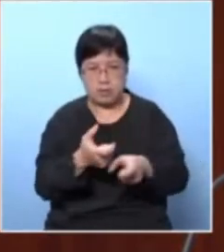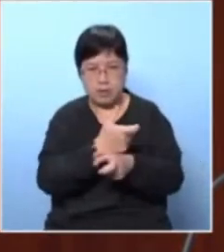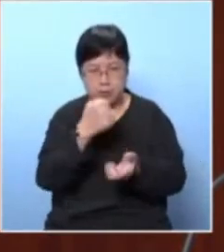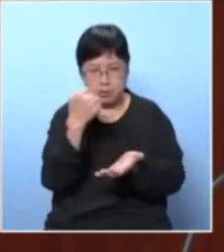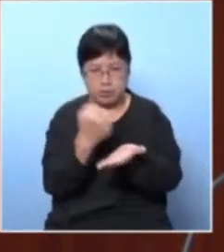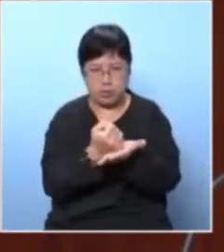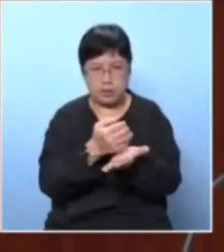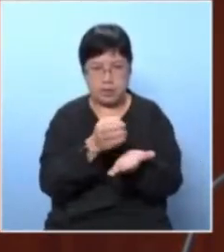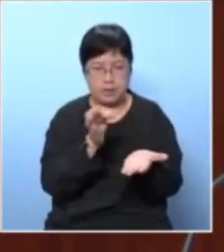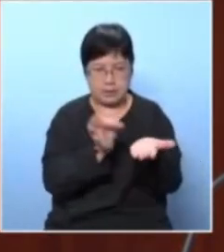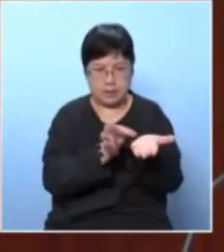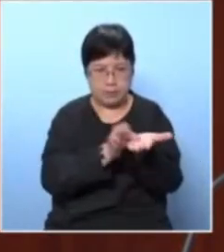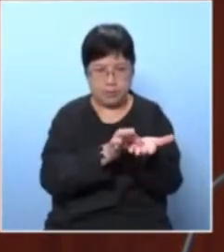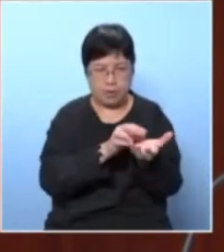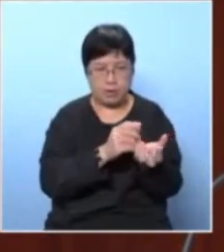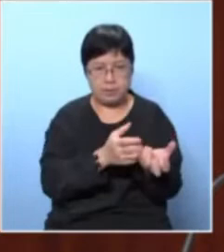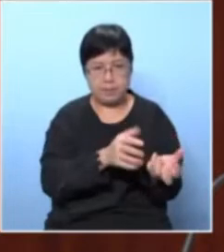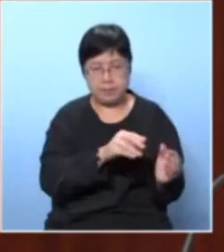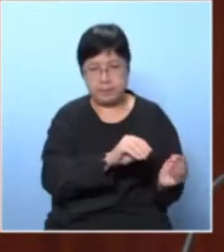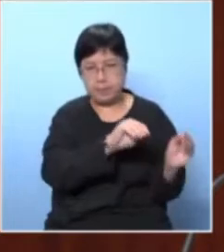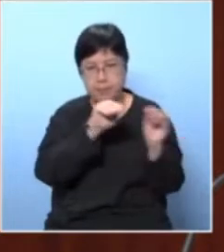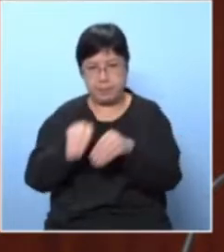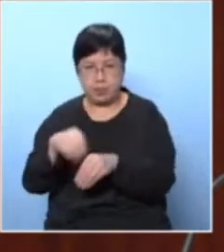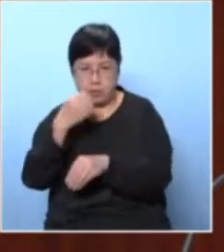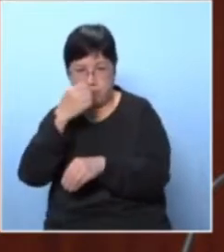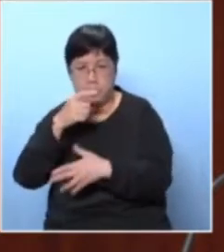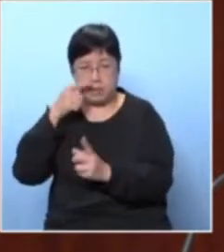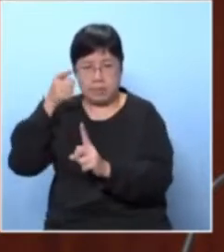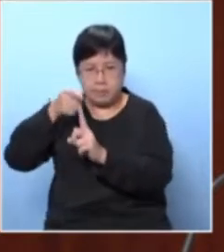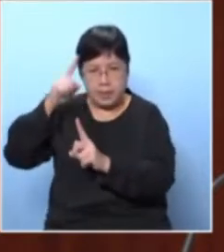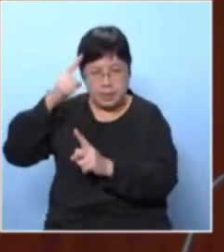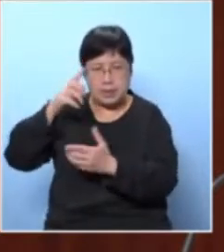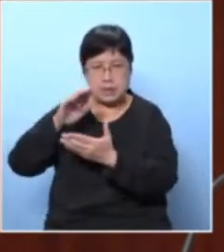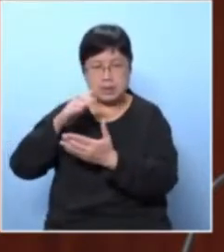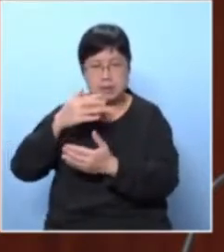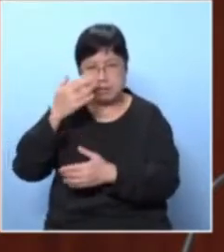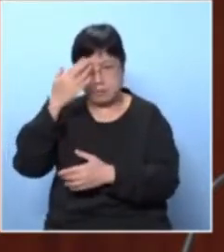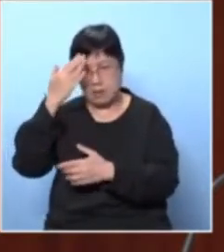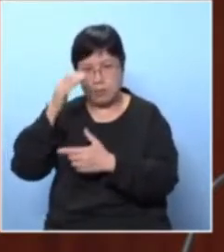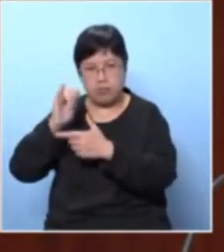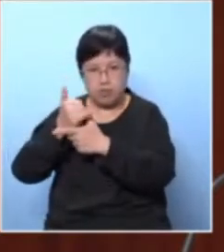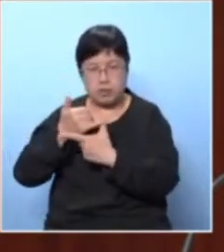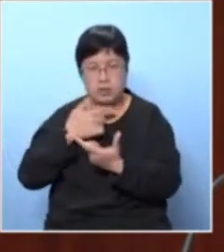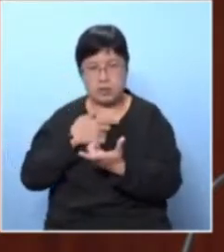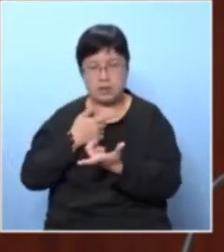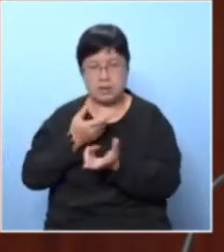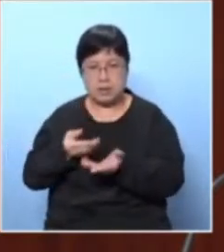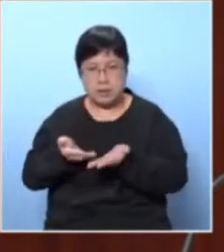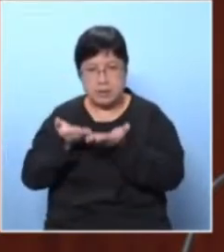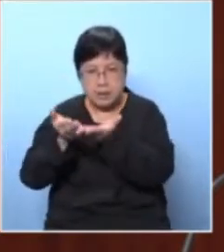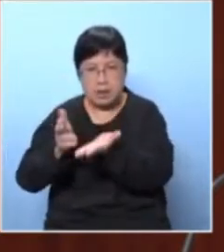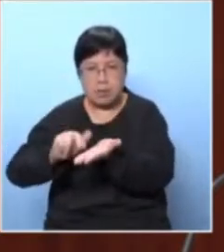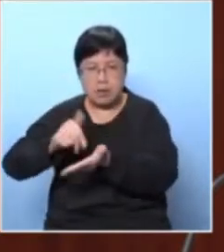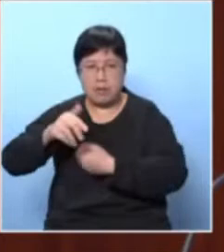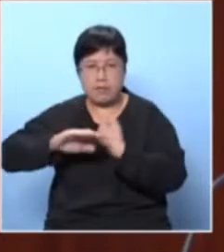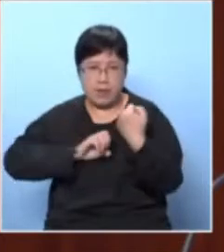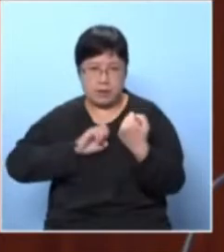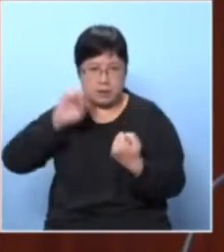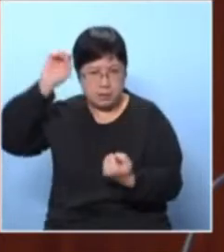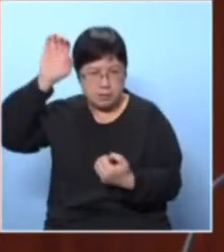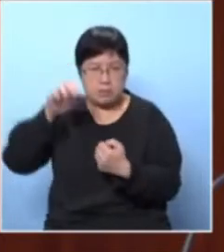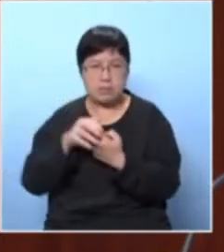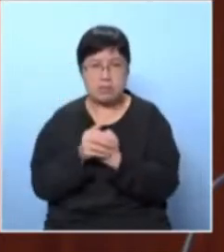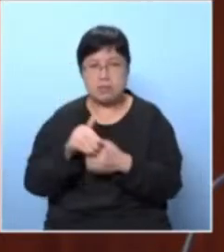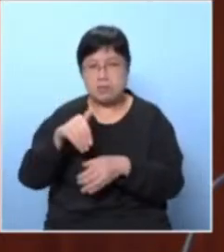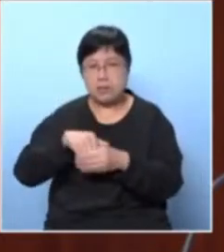The government will introduce a mechanism to facilitate companies domiciled overseas, in particular those with a business focus in the Asia-Pacific